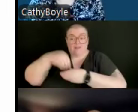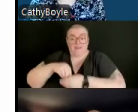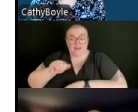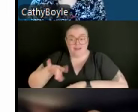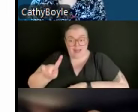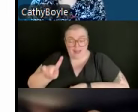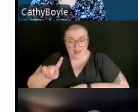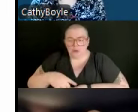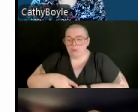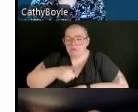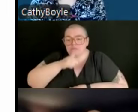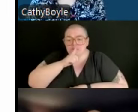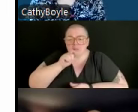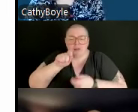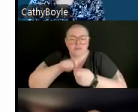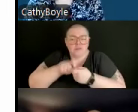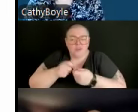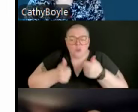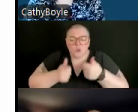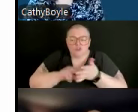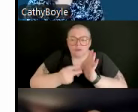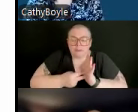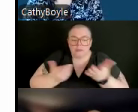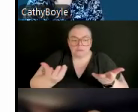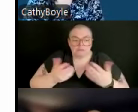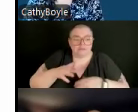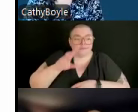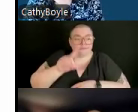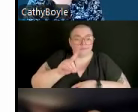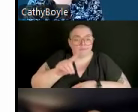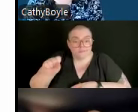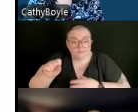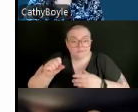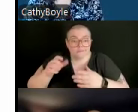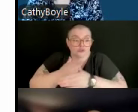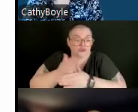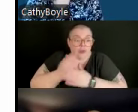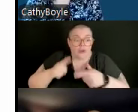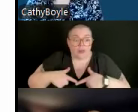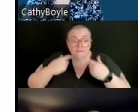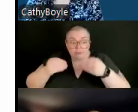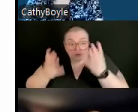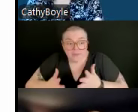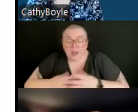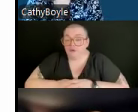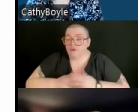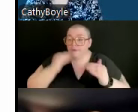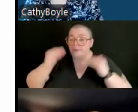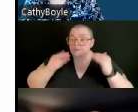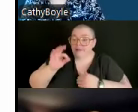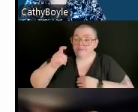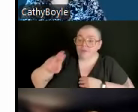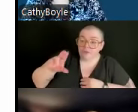adult foster care provider, a Department of Developmental Services shared living provider, or an